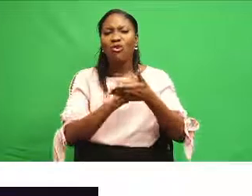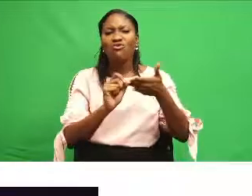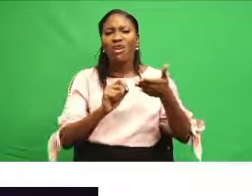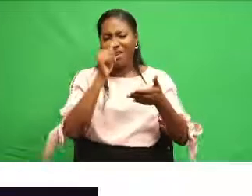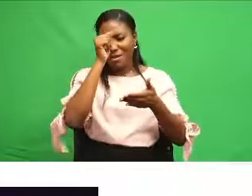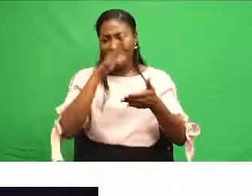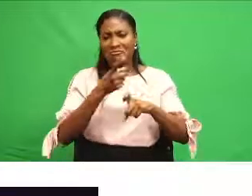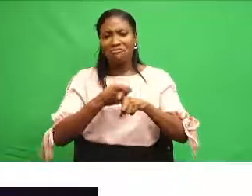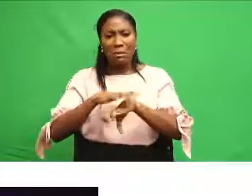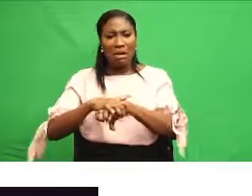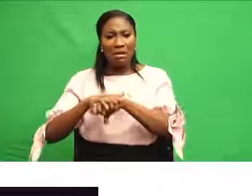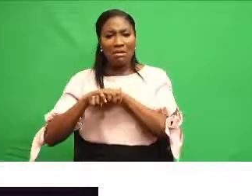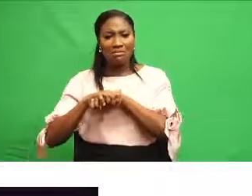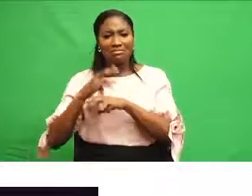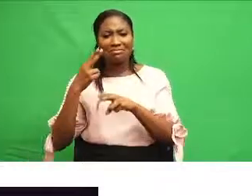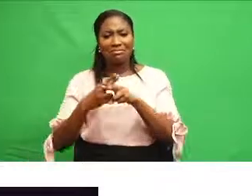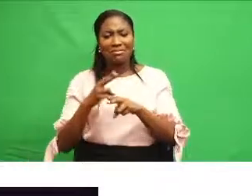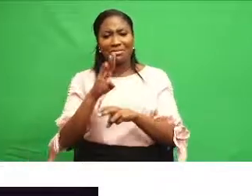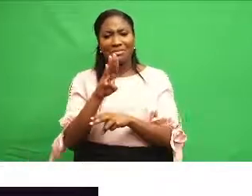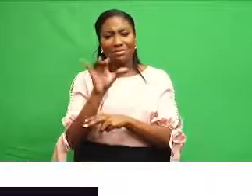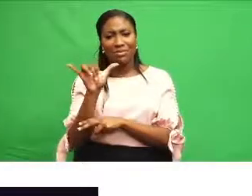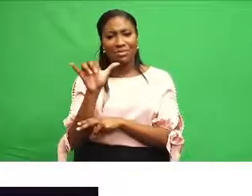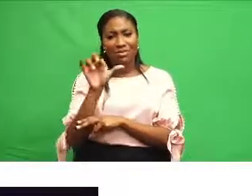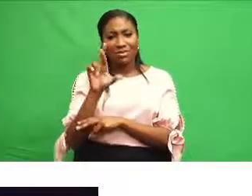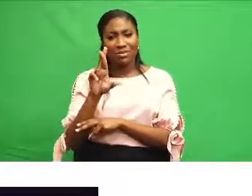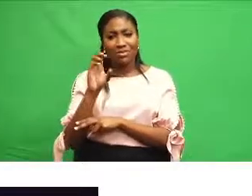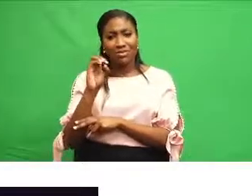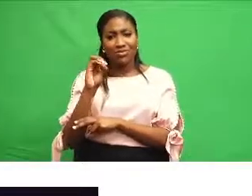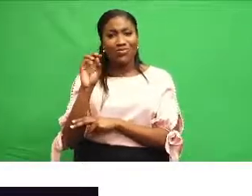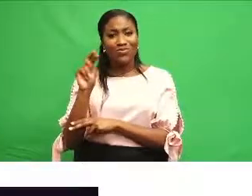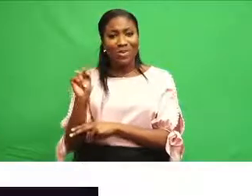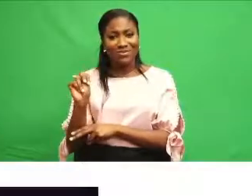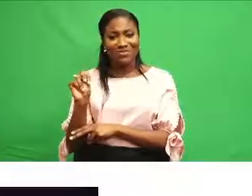poet Lord Byron.